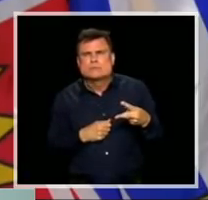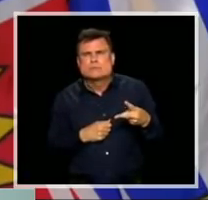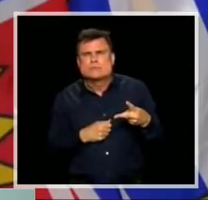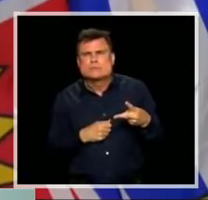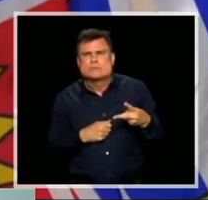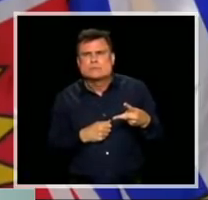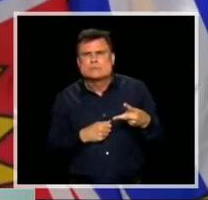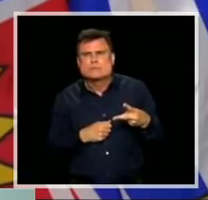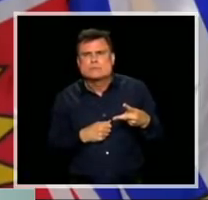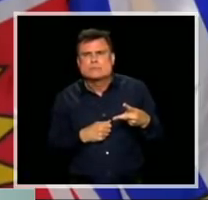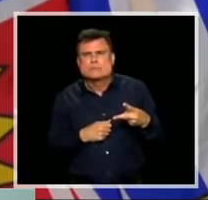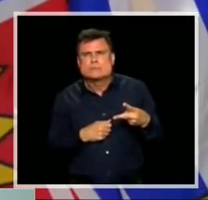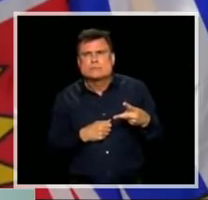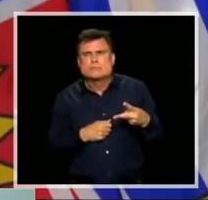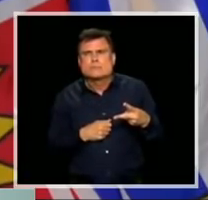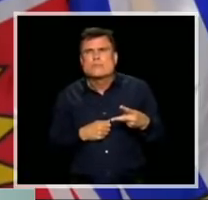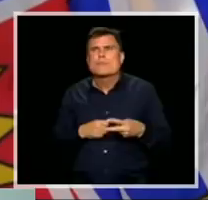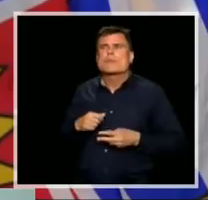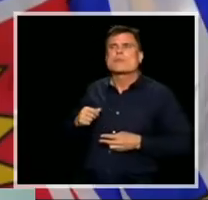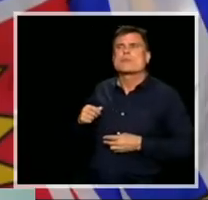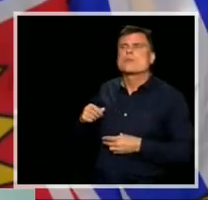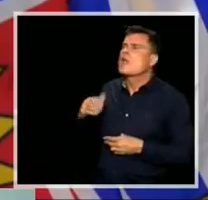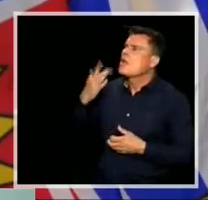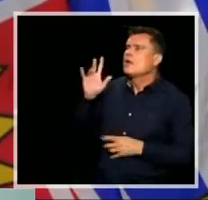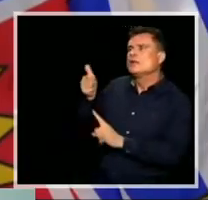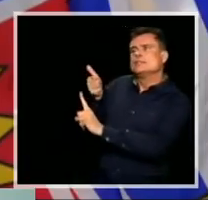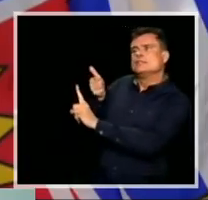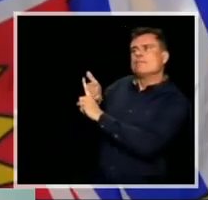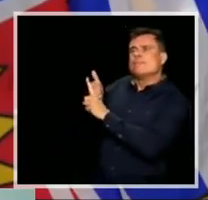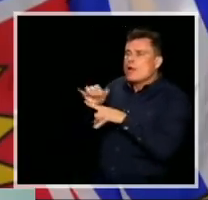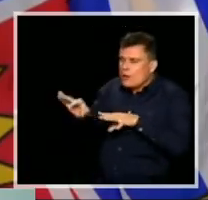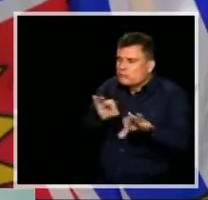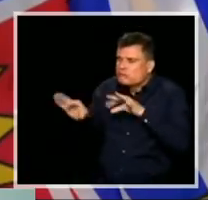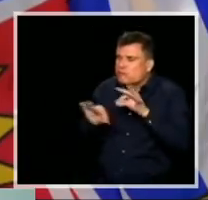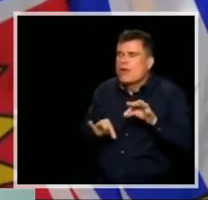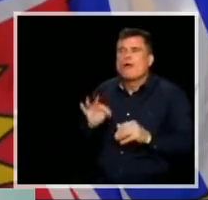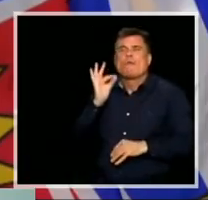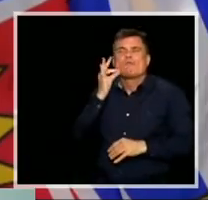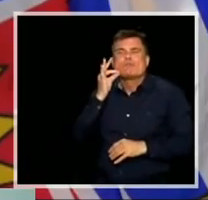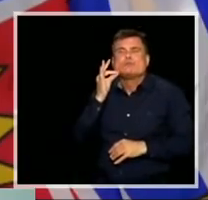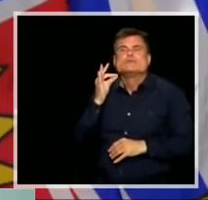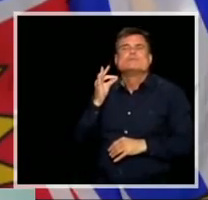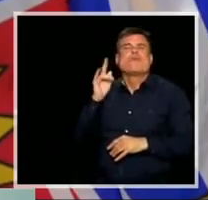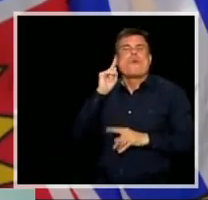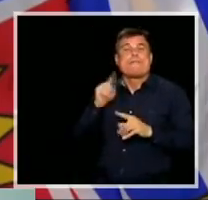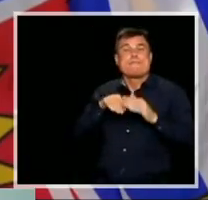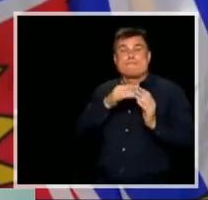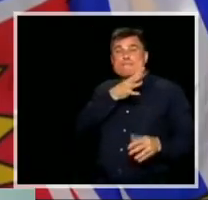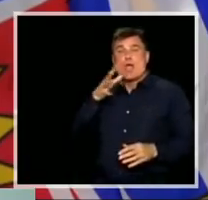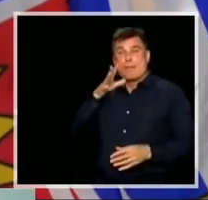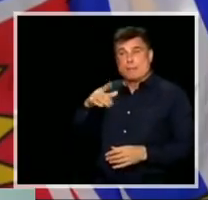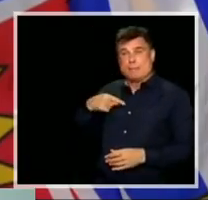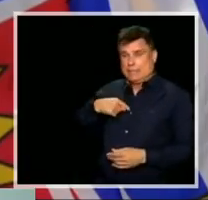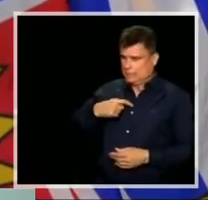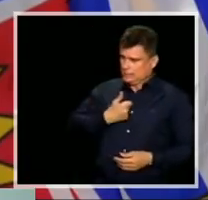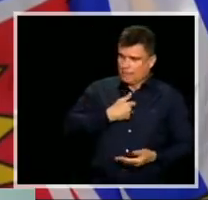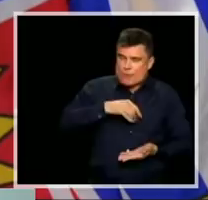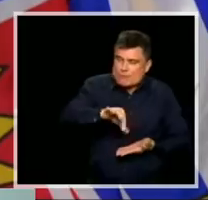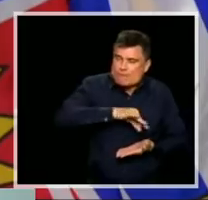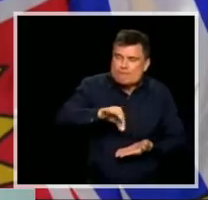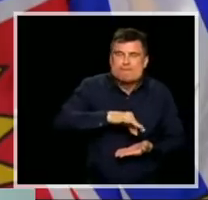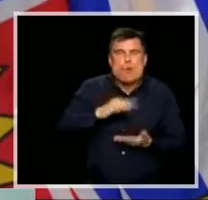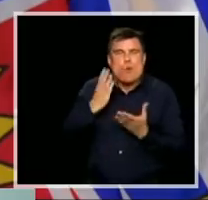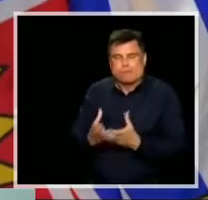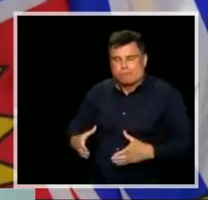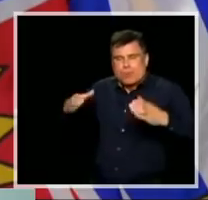be, and it could be a very good way. We know that there's been challenges with getting agricultural workers for some of the people who are dependent on